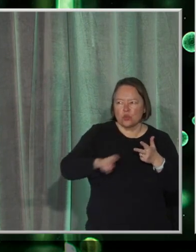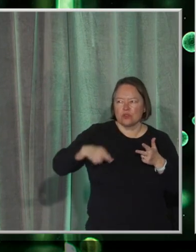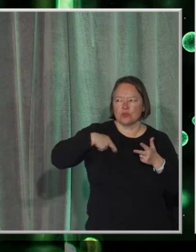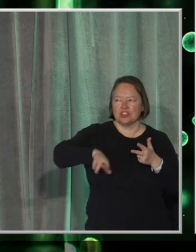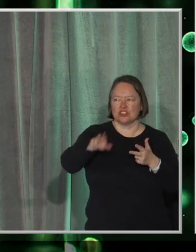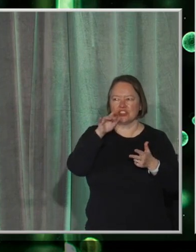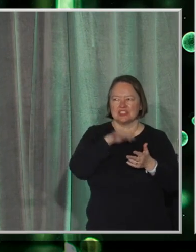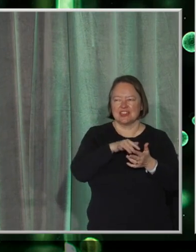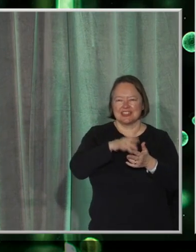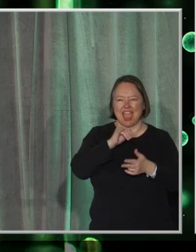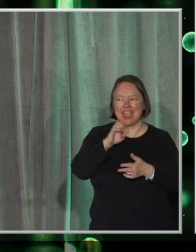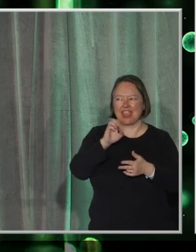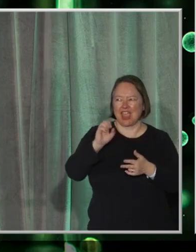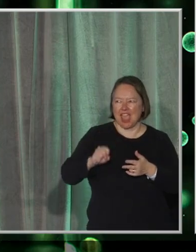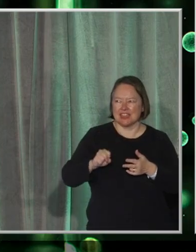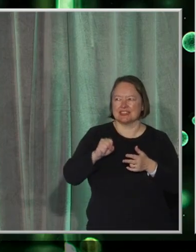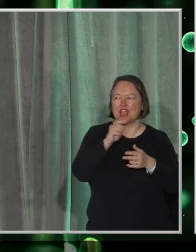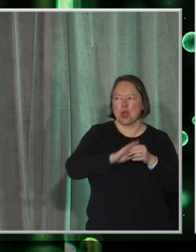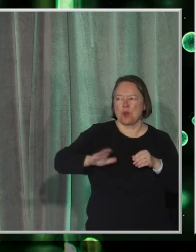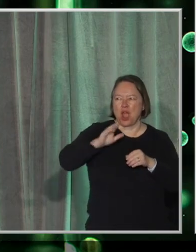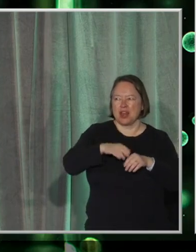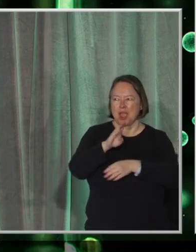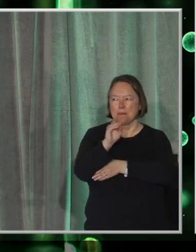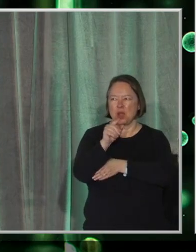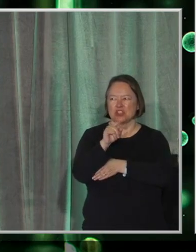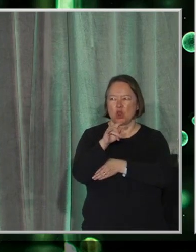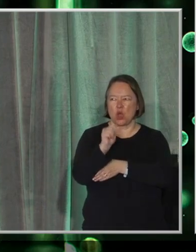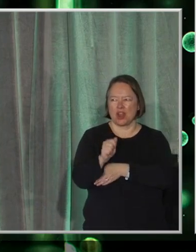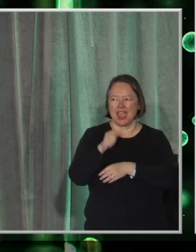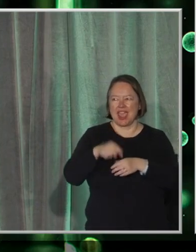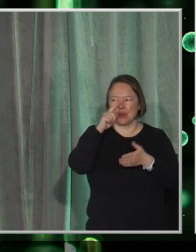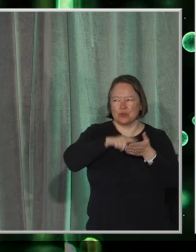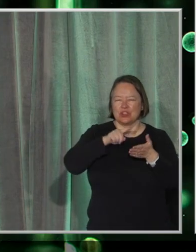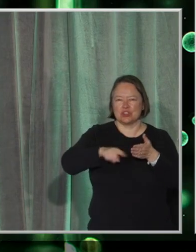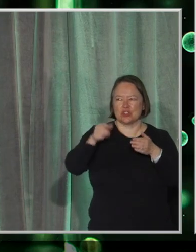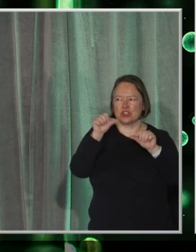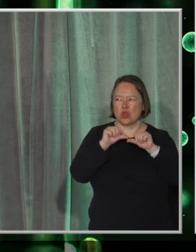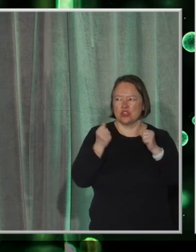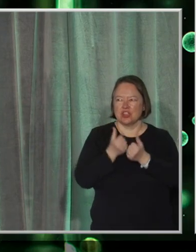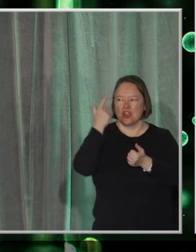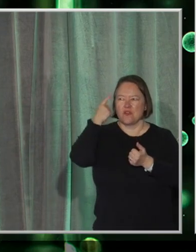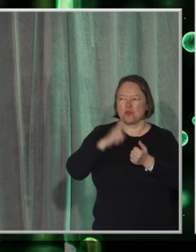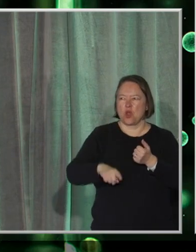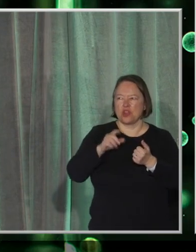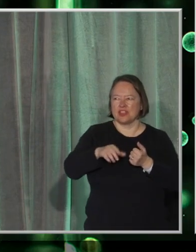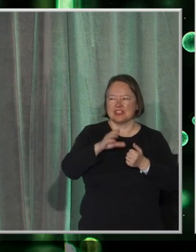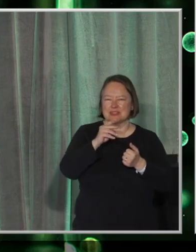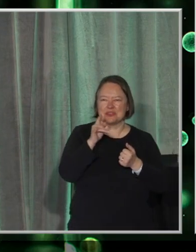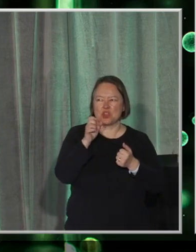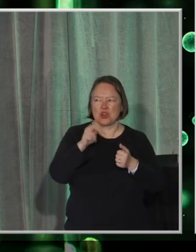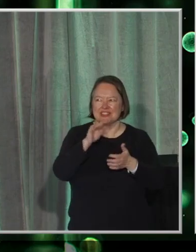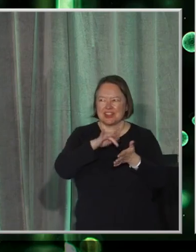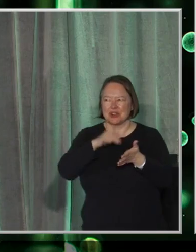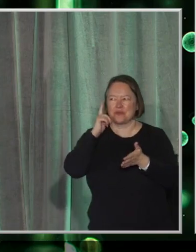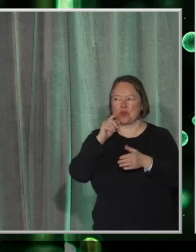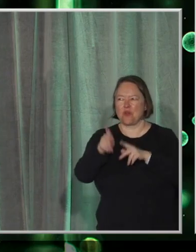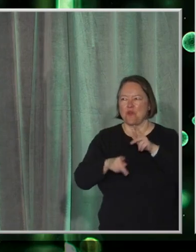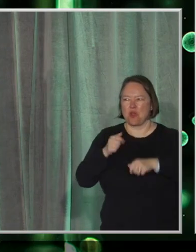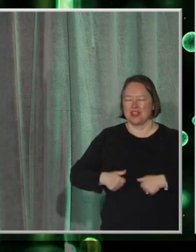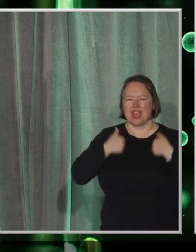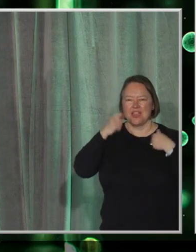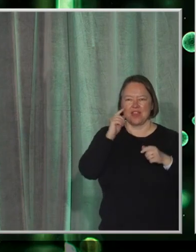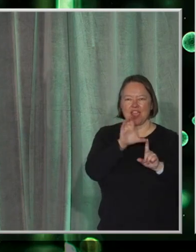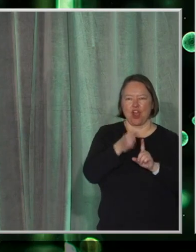IES Abroad in Barcelona, and a research associate at the Smithsonian Center for Folklife and Cultural